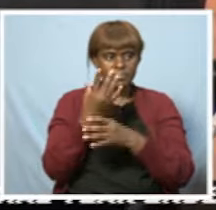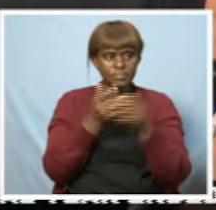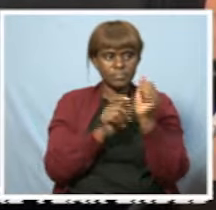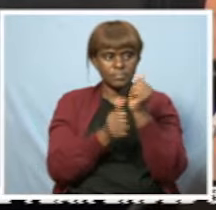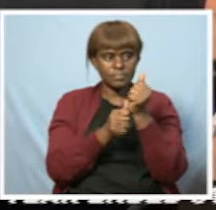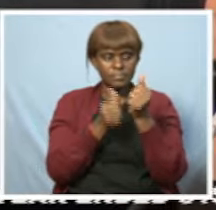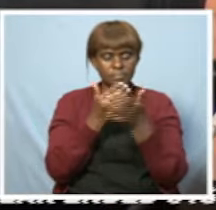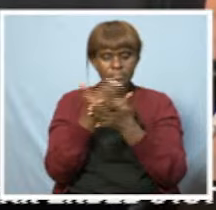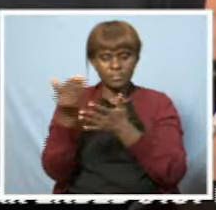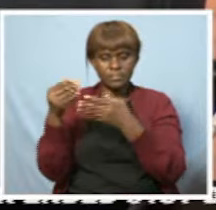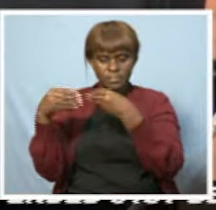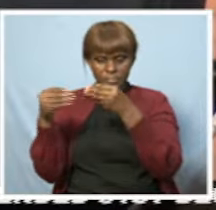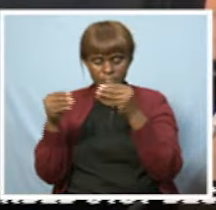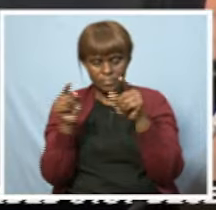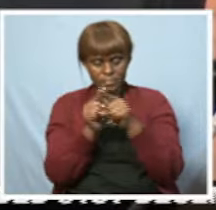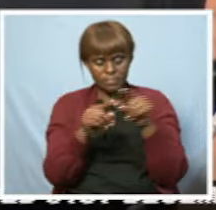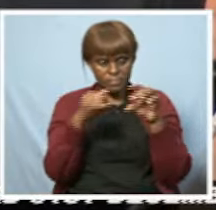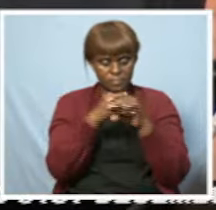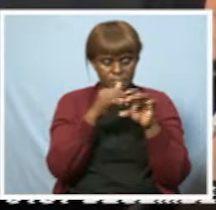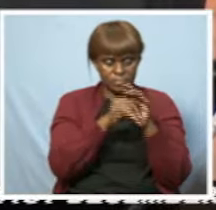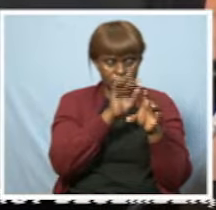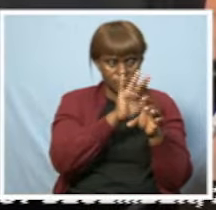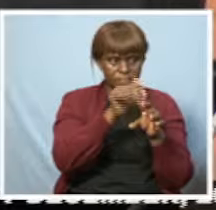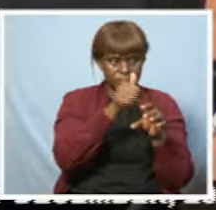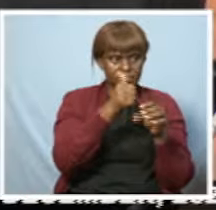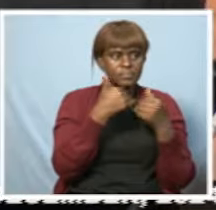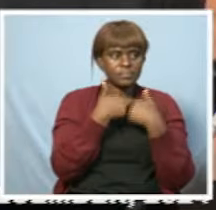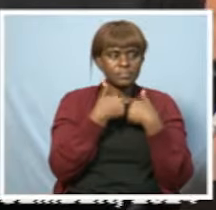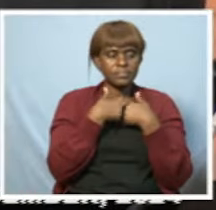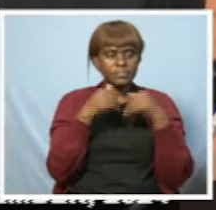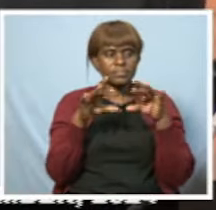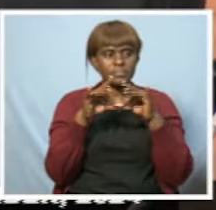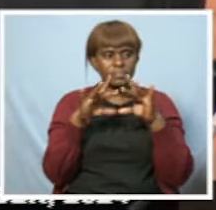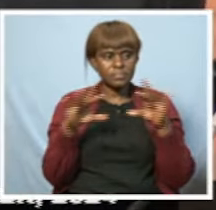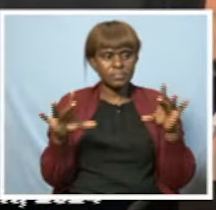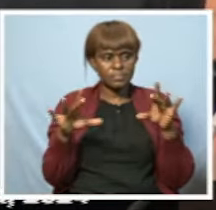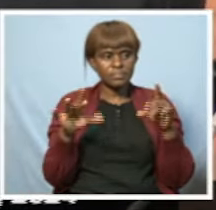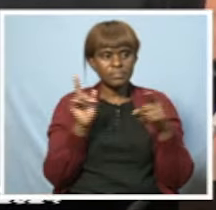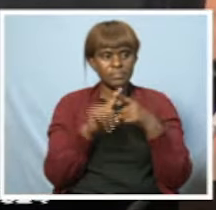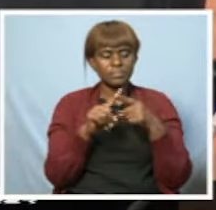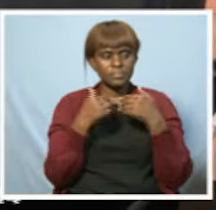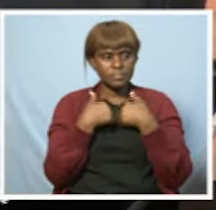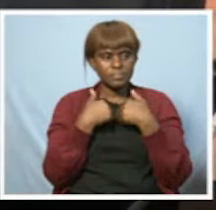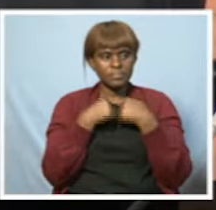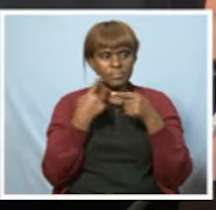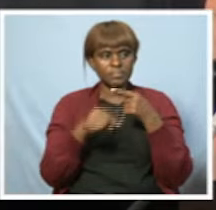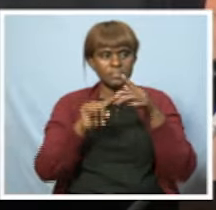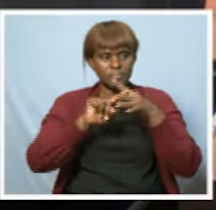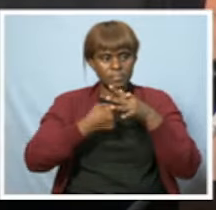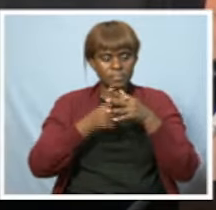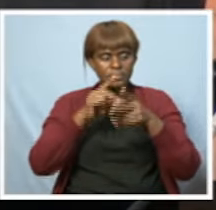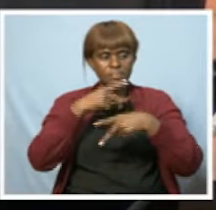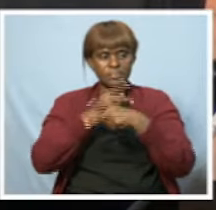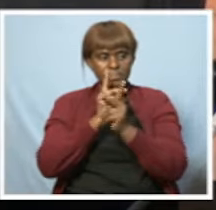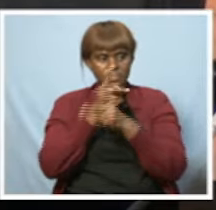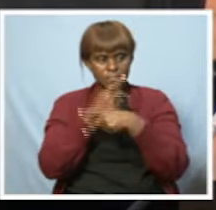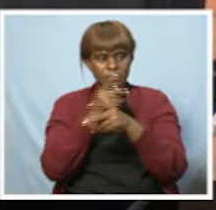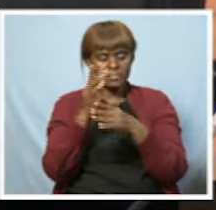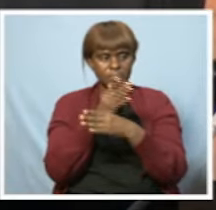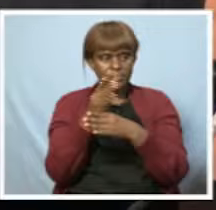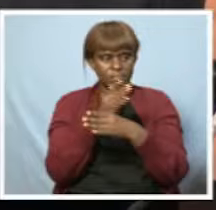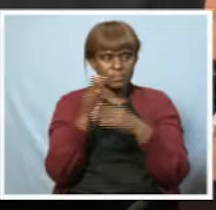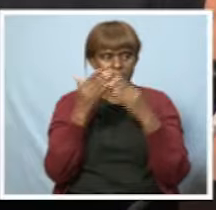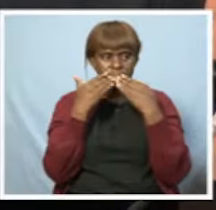That is buying and selling, including them having land to get into production business.